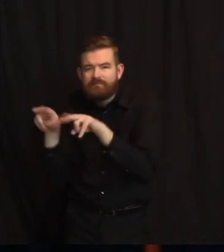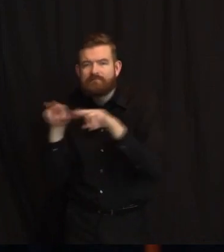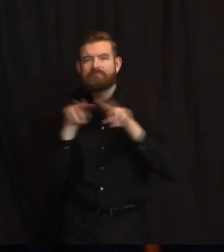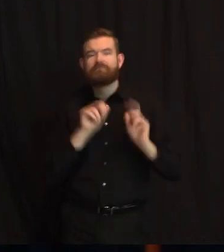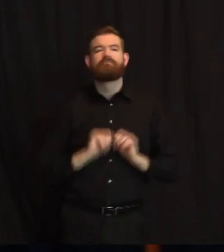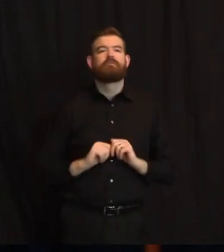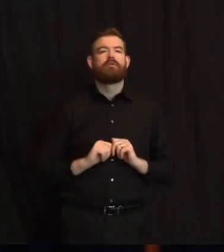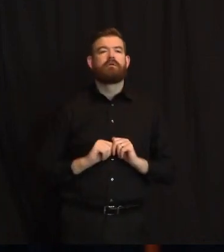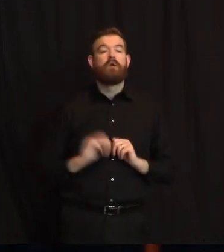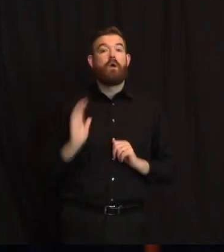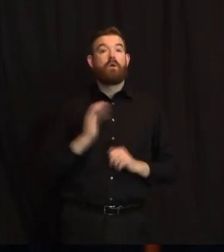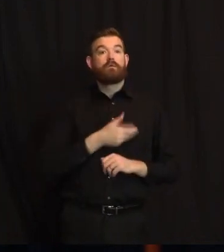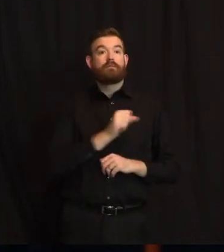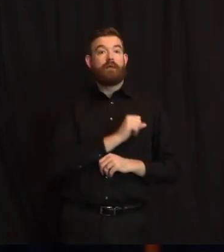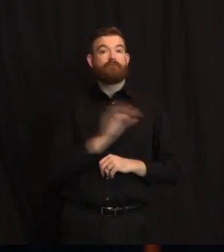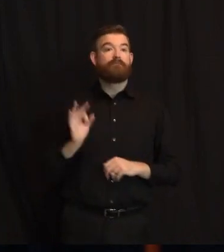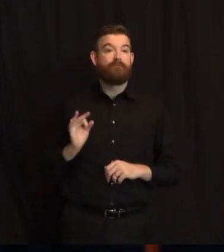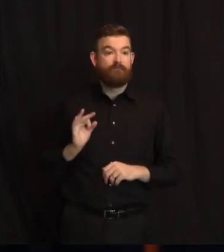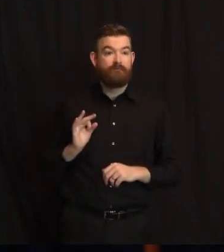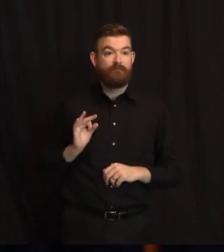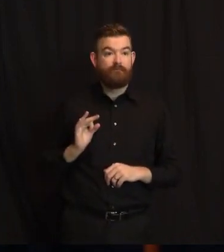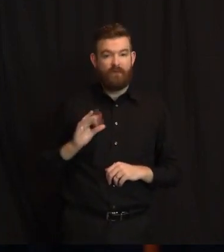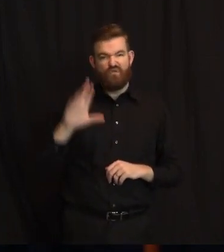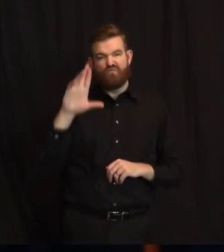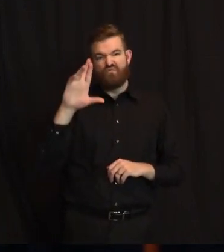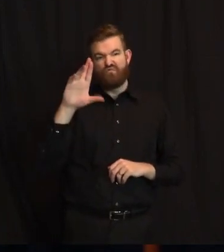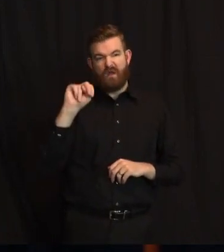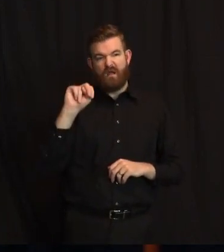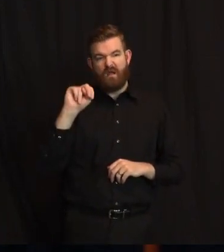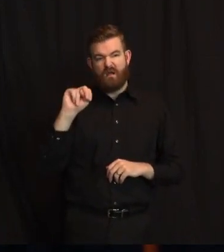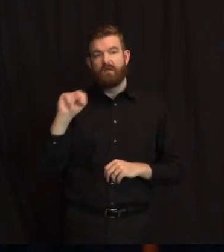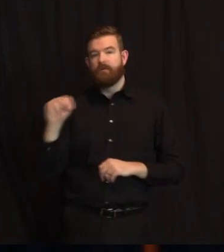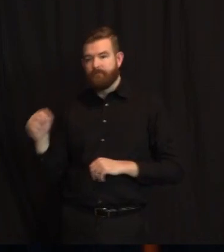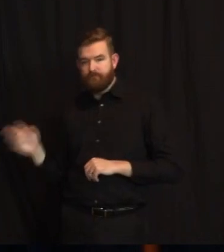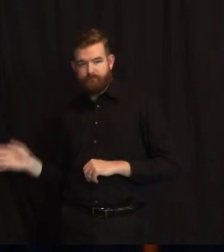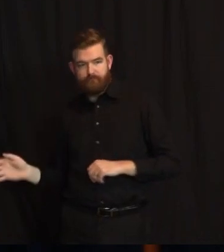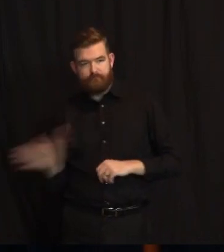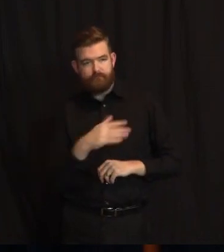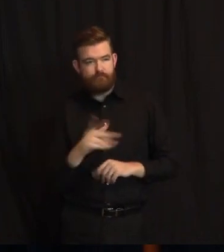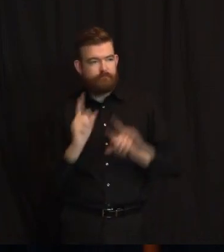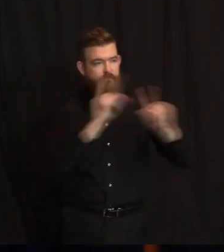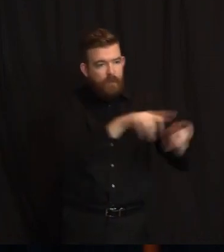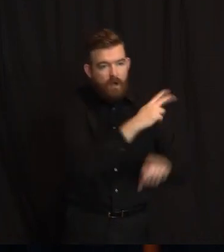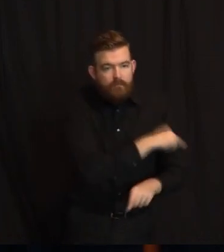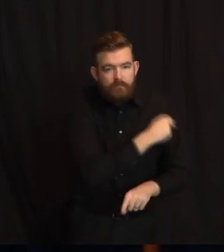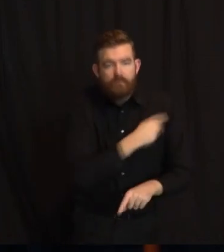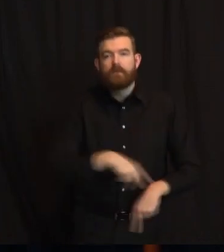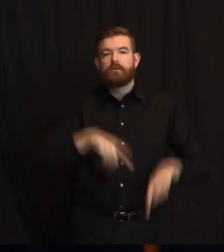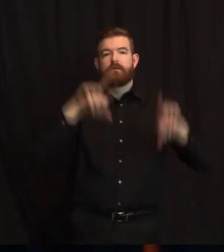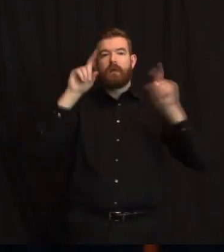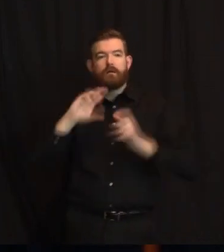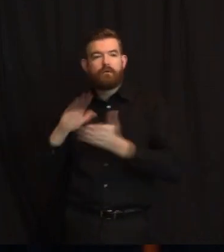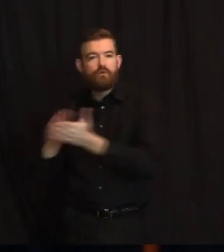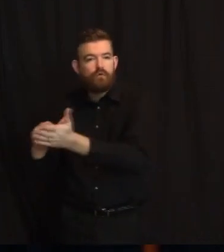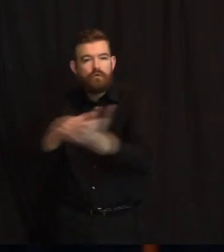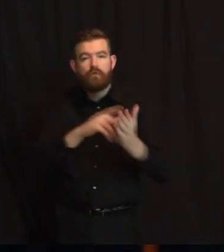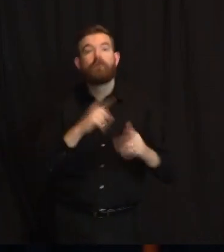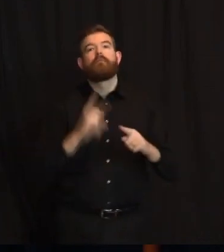hospitals and testing sites as well. So this is a daunting task, but we are on